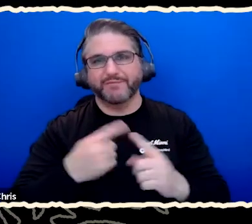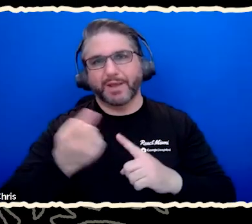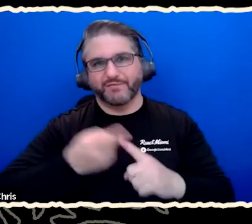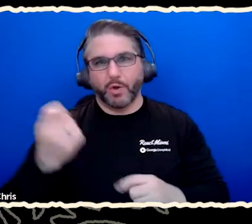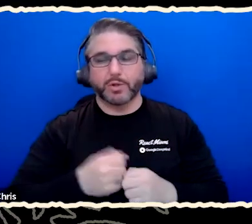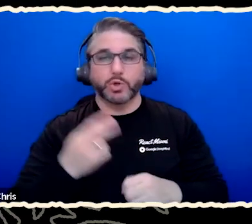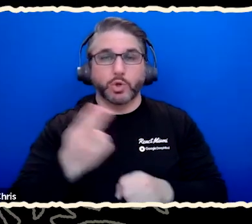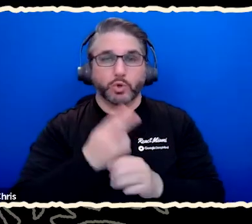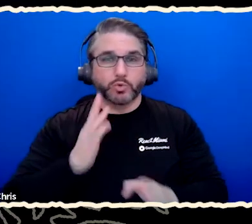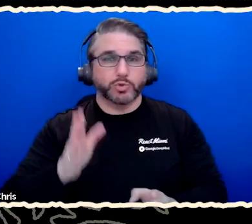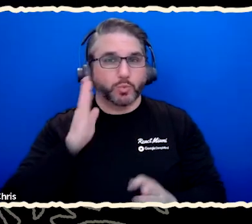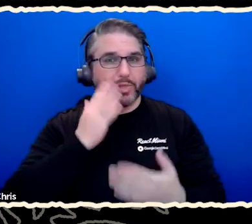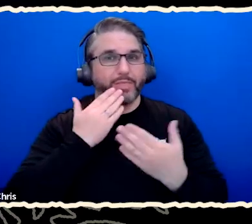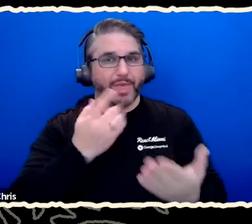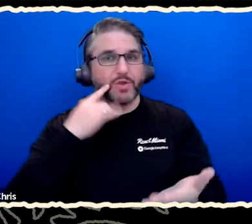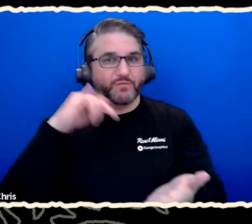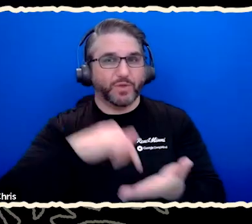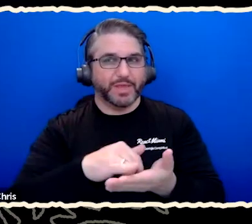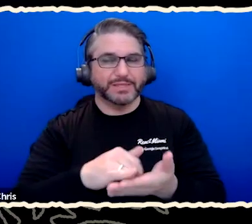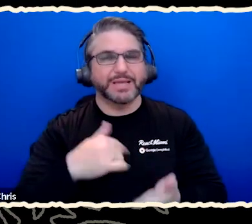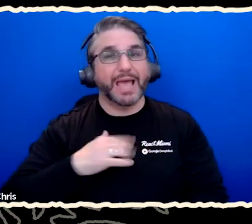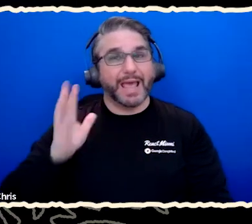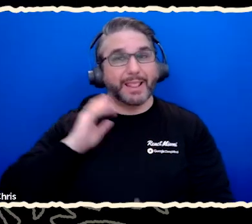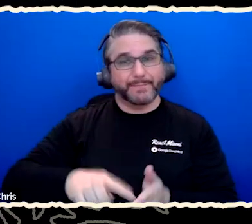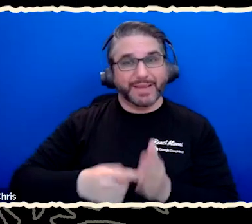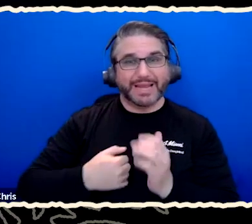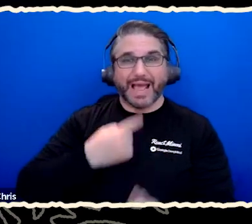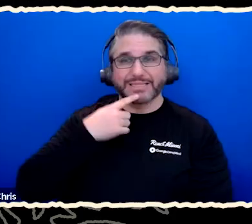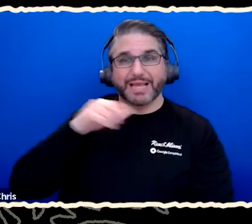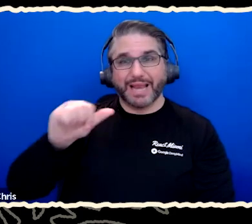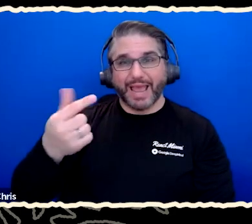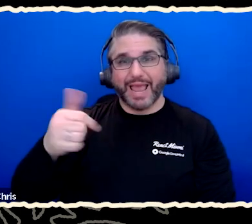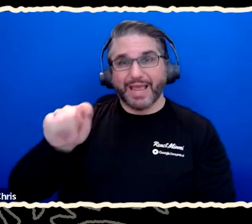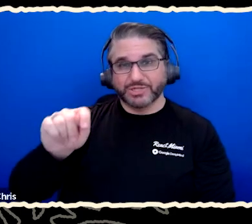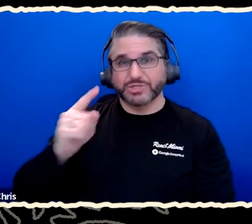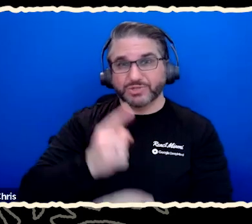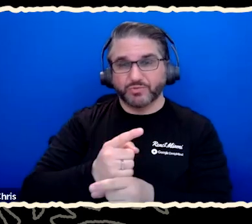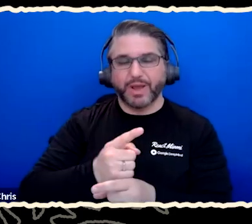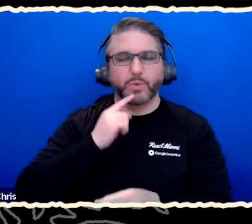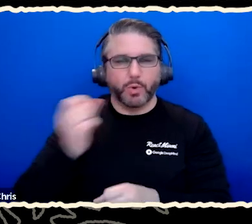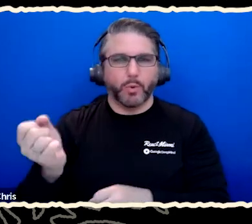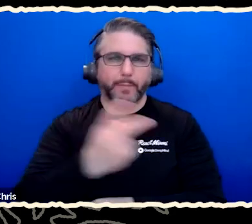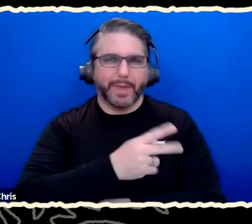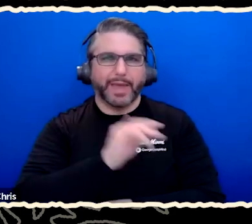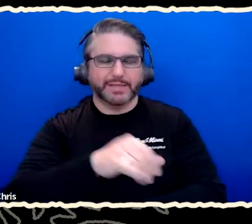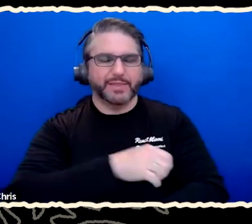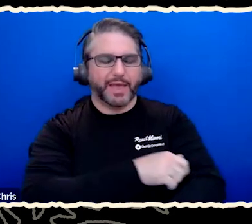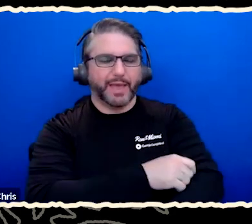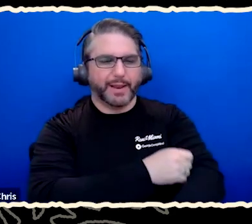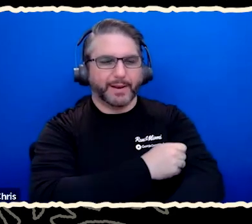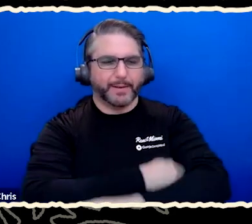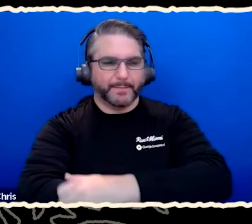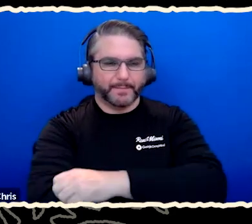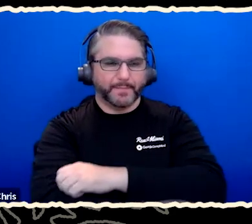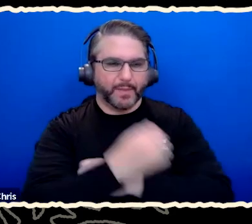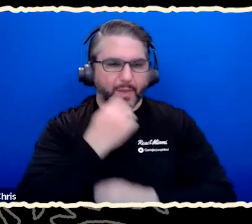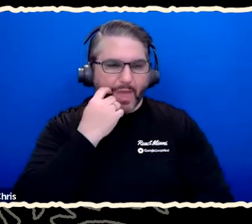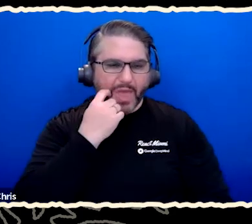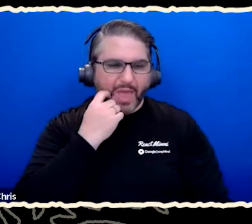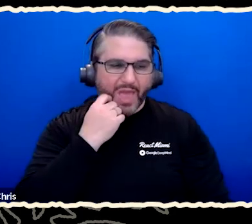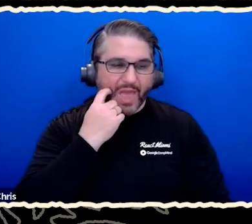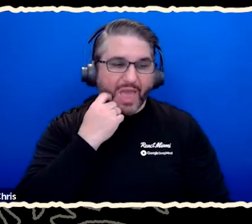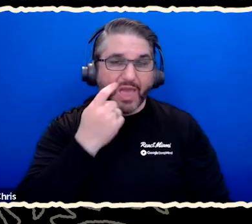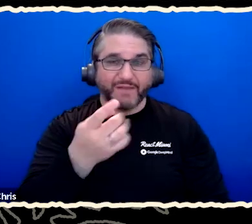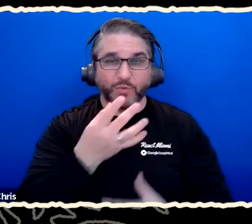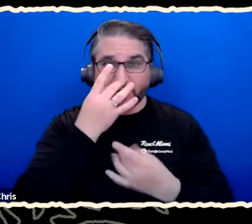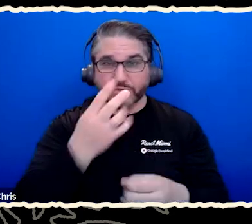this. I did say agents at the beginning. Let's go back to that. If you're interested in using view transitions,